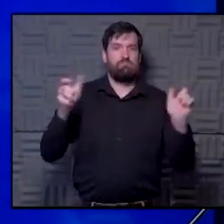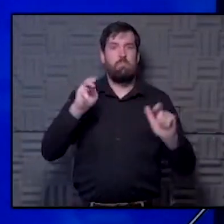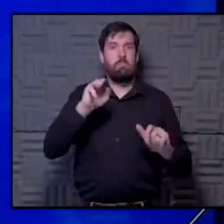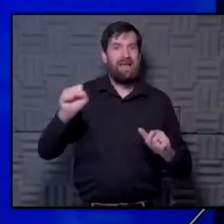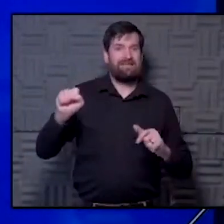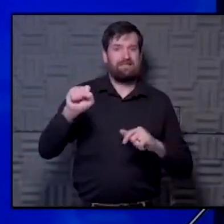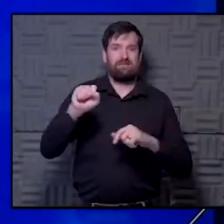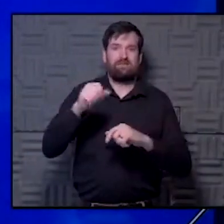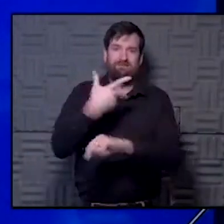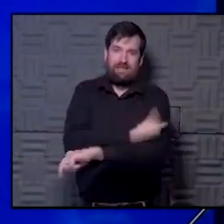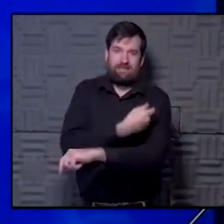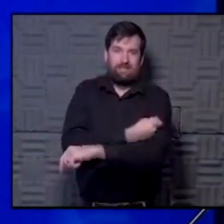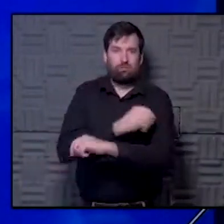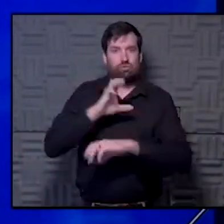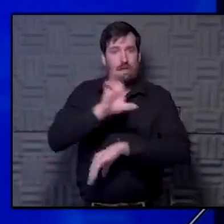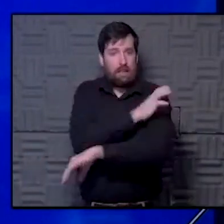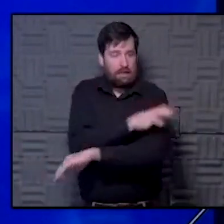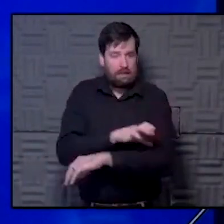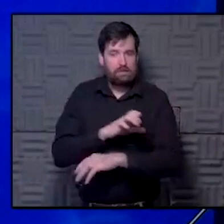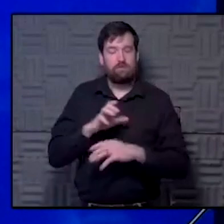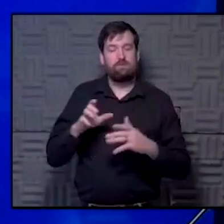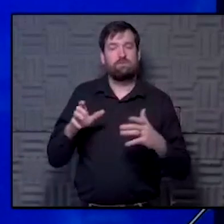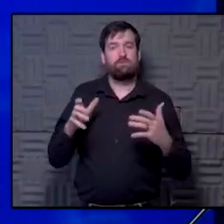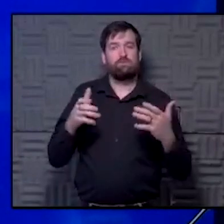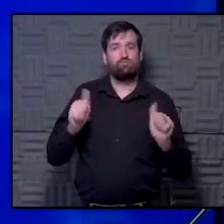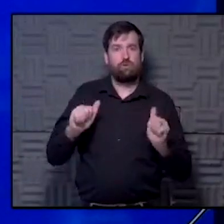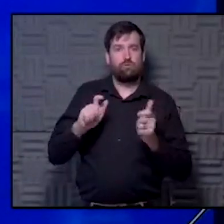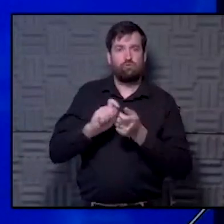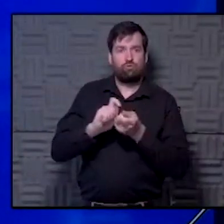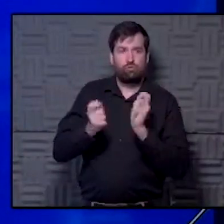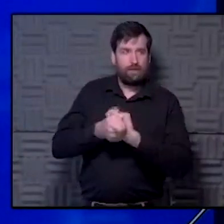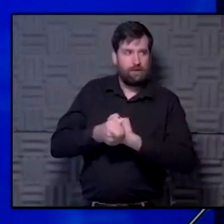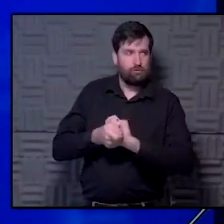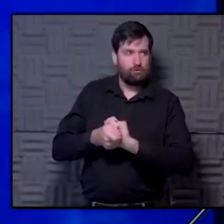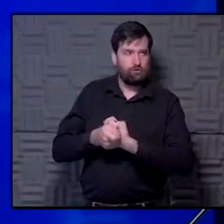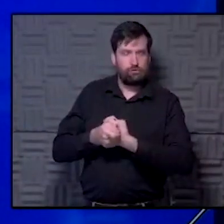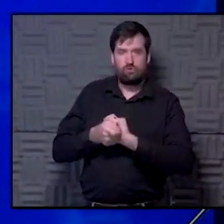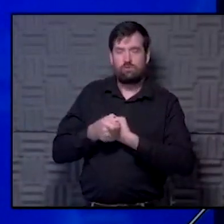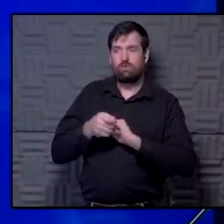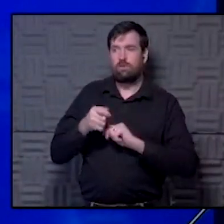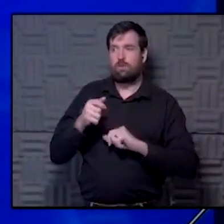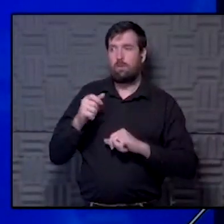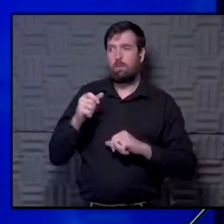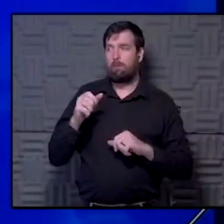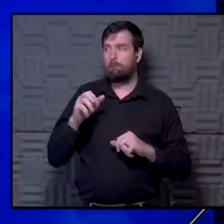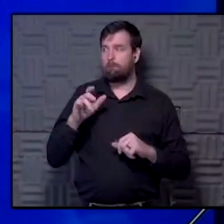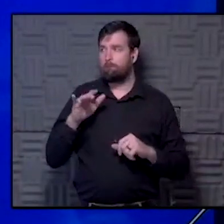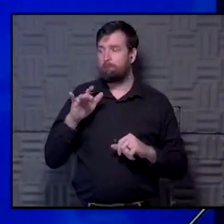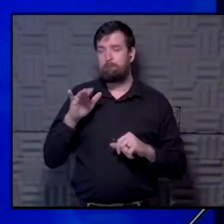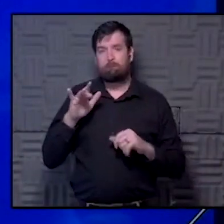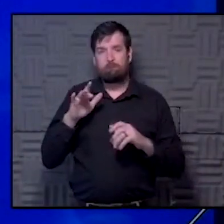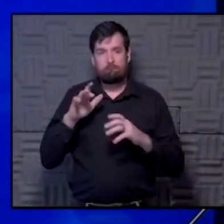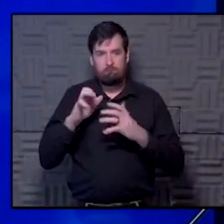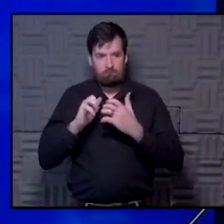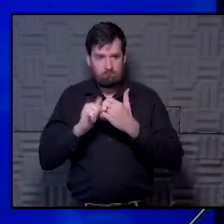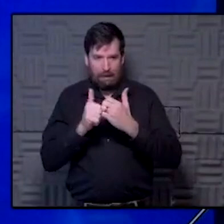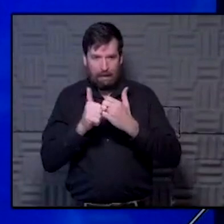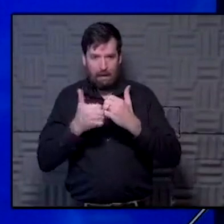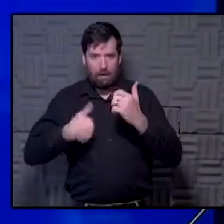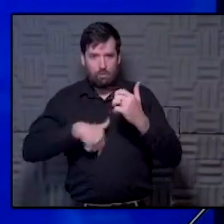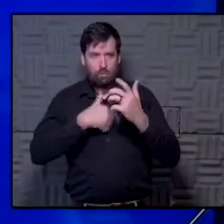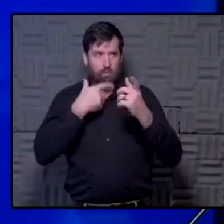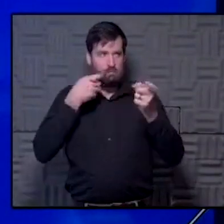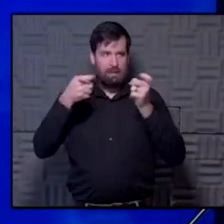actually been working to change around the locations and how we